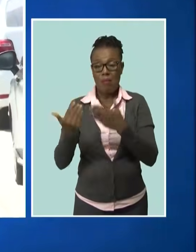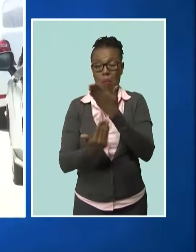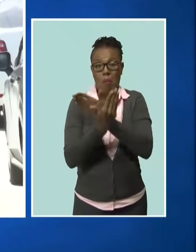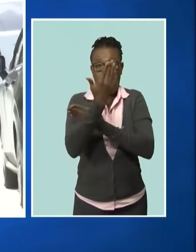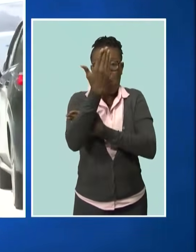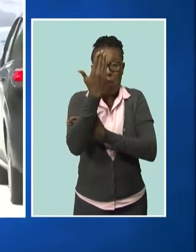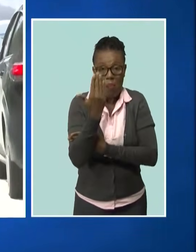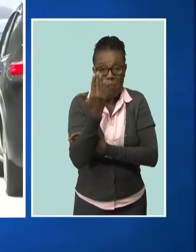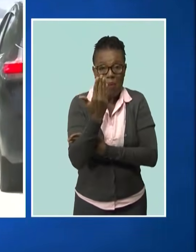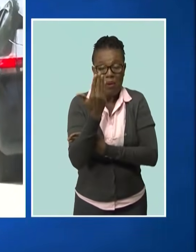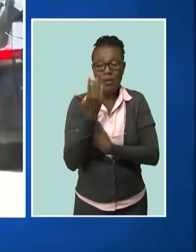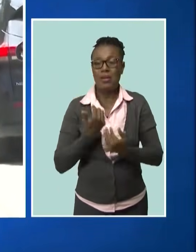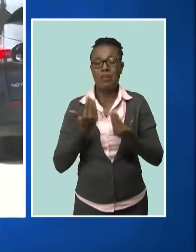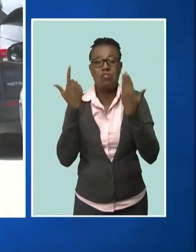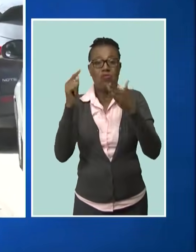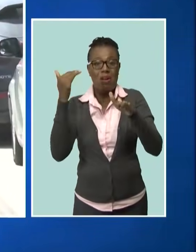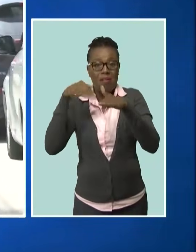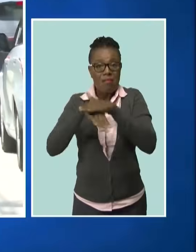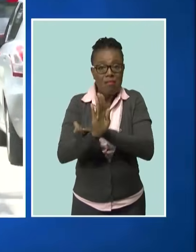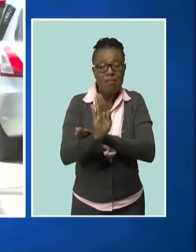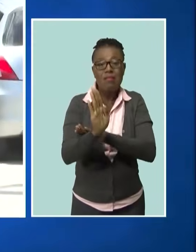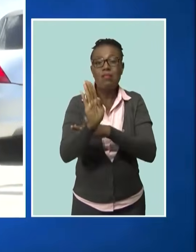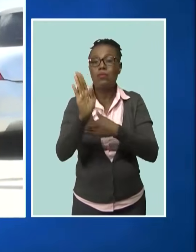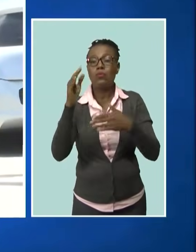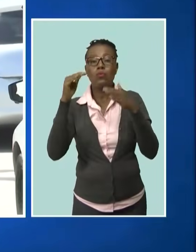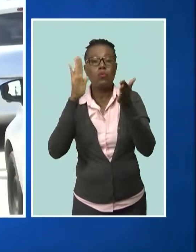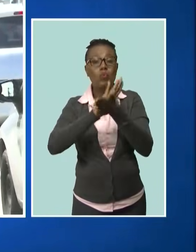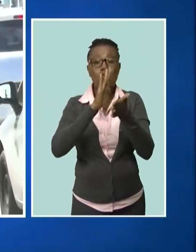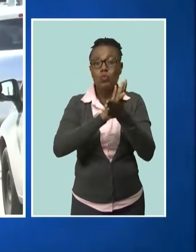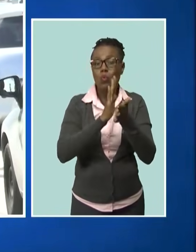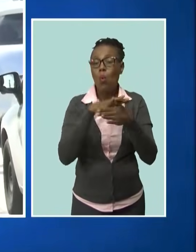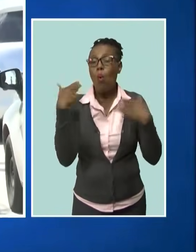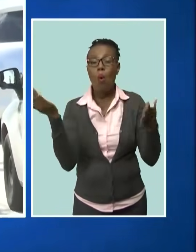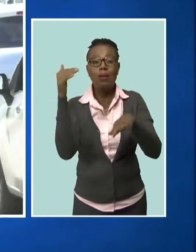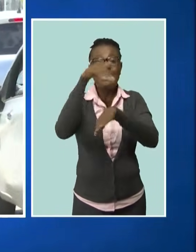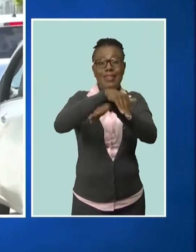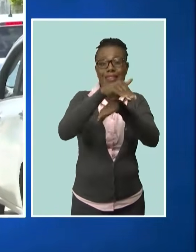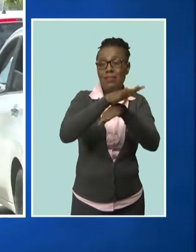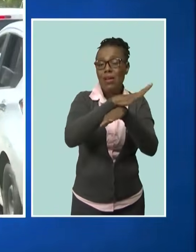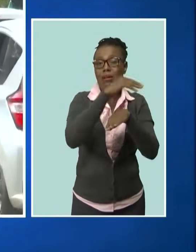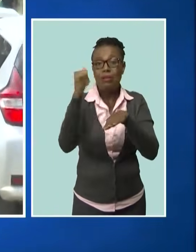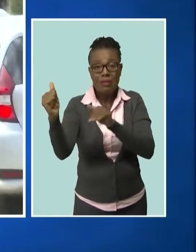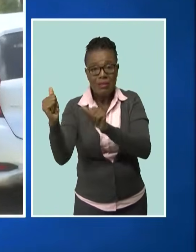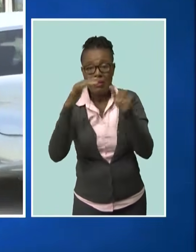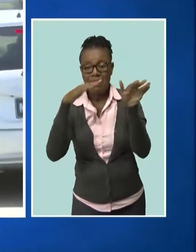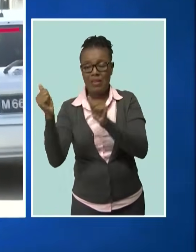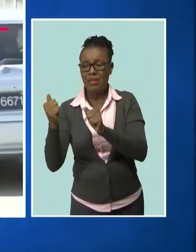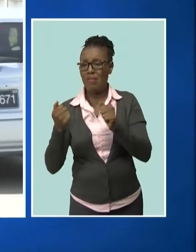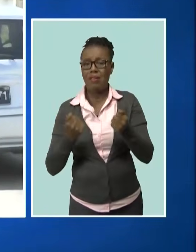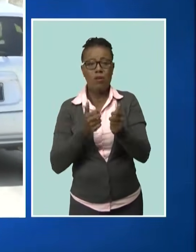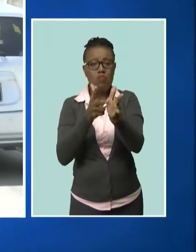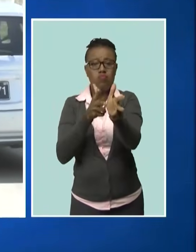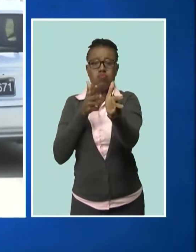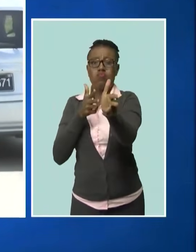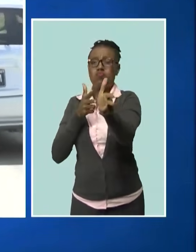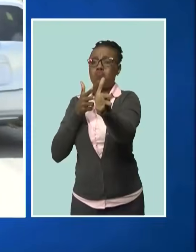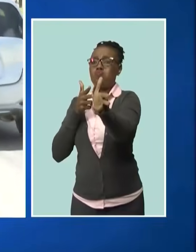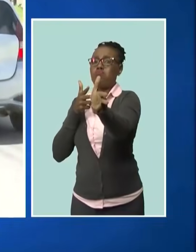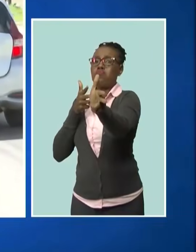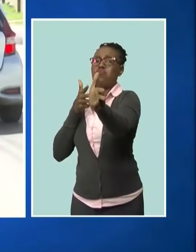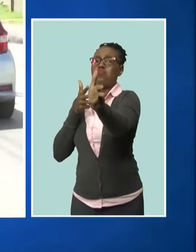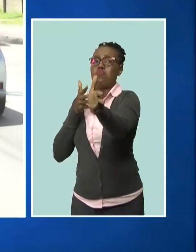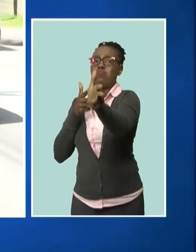they're trying to enter their workplace, as well as on evenings when they're leaving. Ms. Beckles says the teachers are complaining that